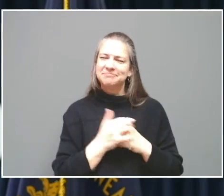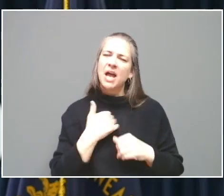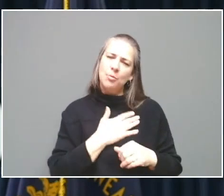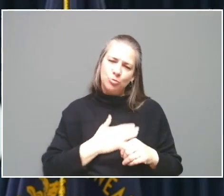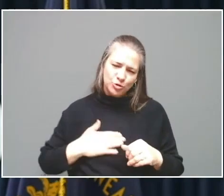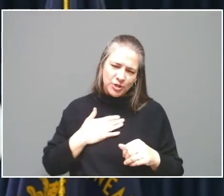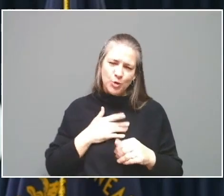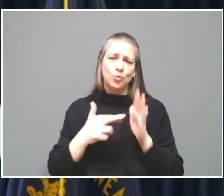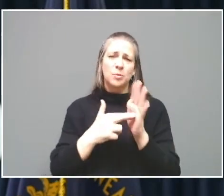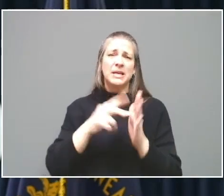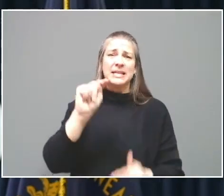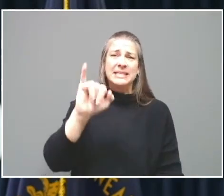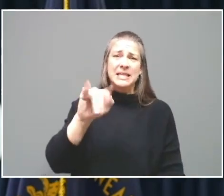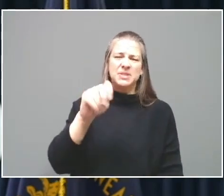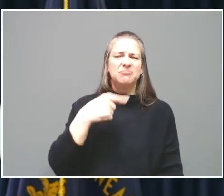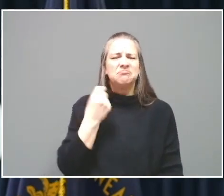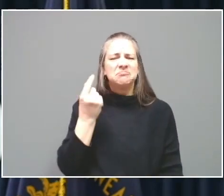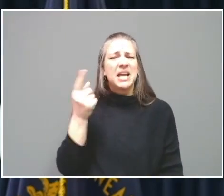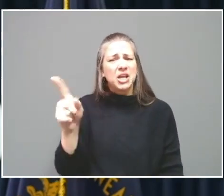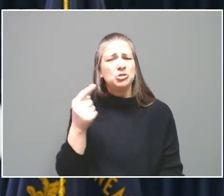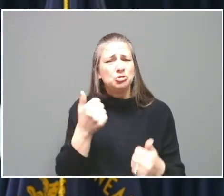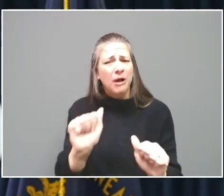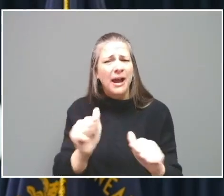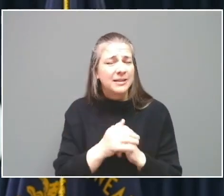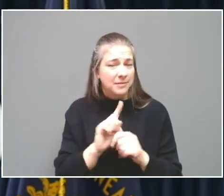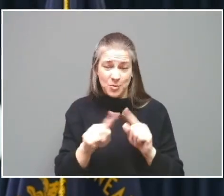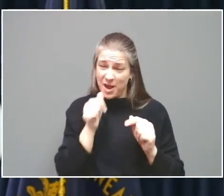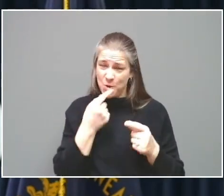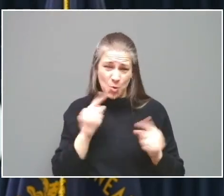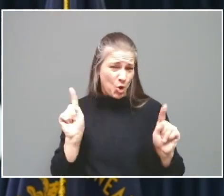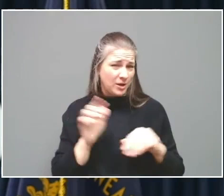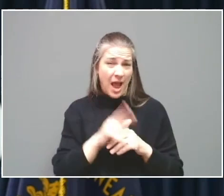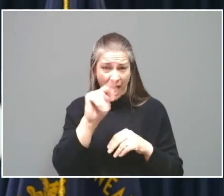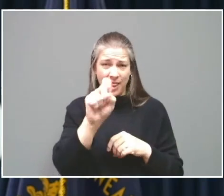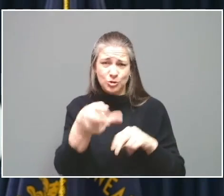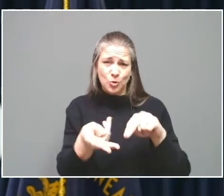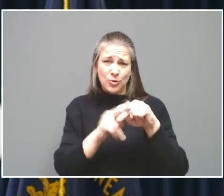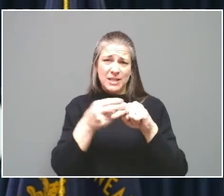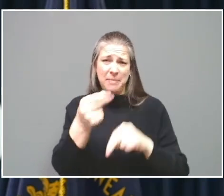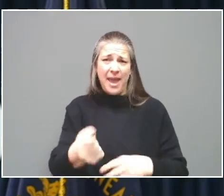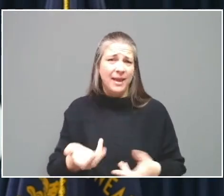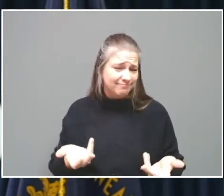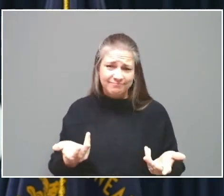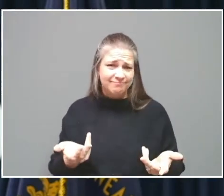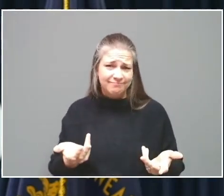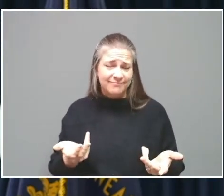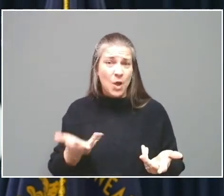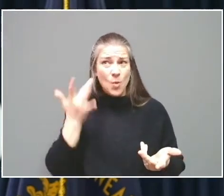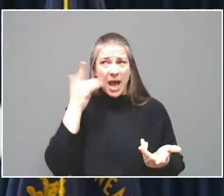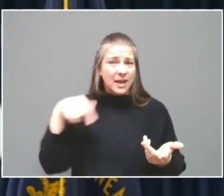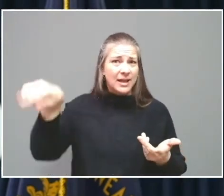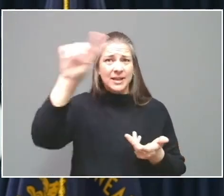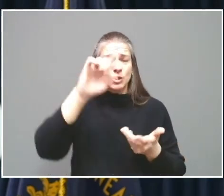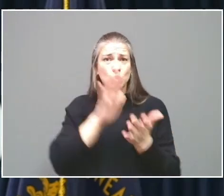is trying, but it's not going to work unless we raise teacher pay. This is a competition for talent. School districts